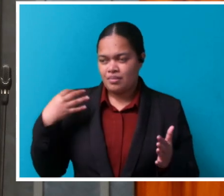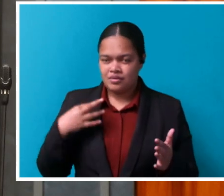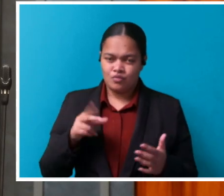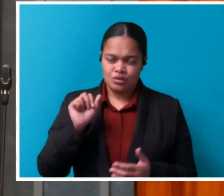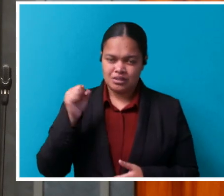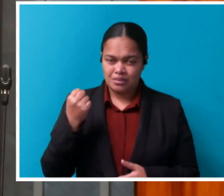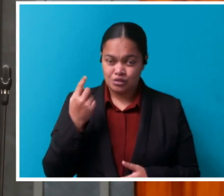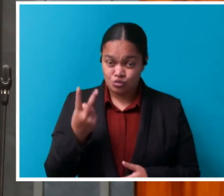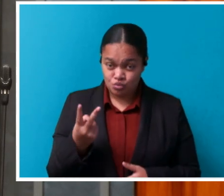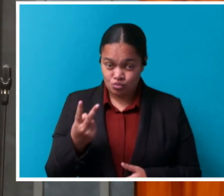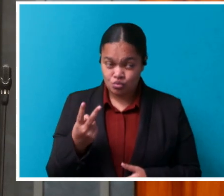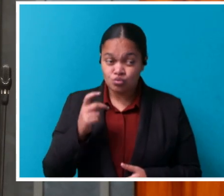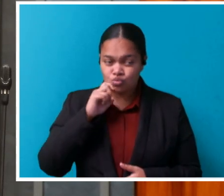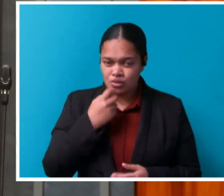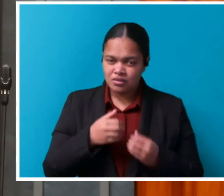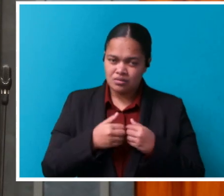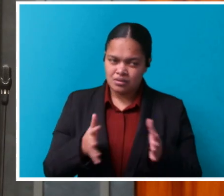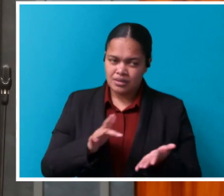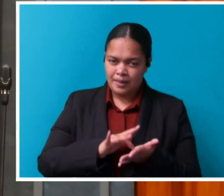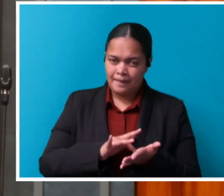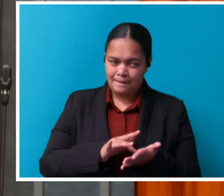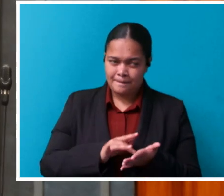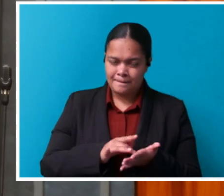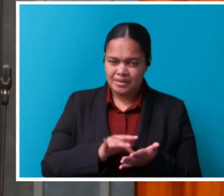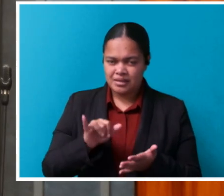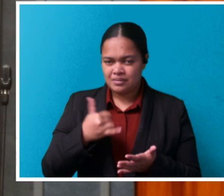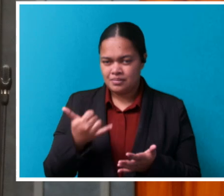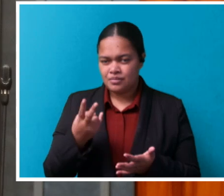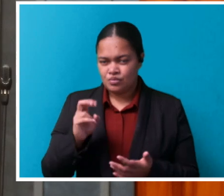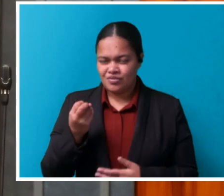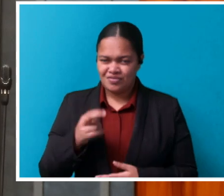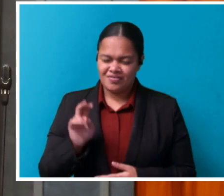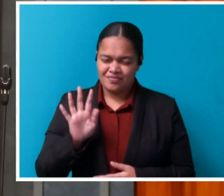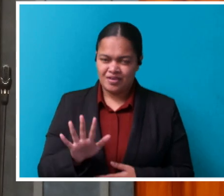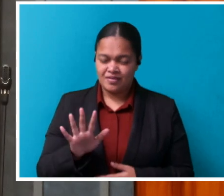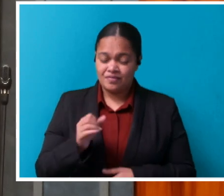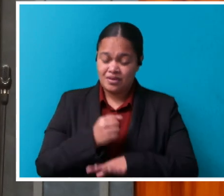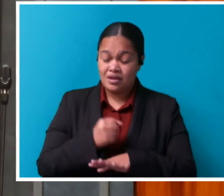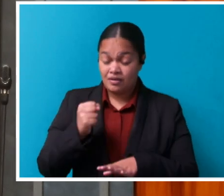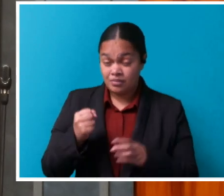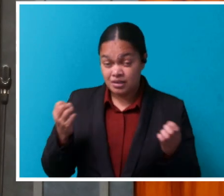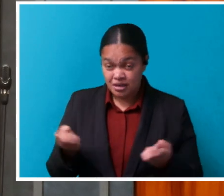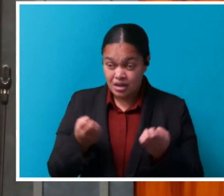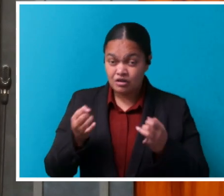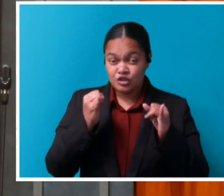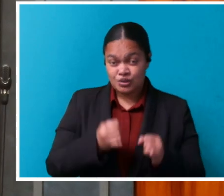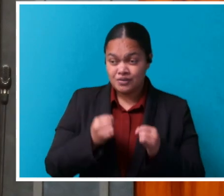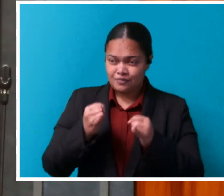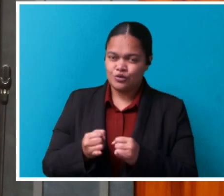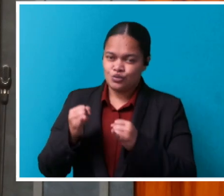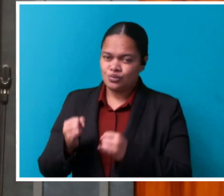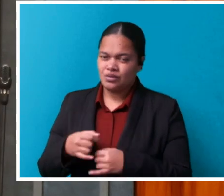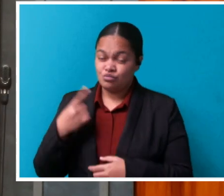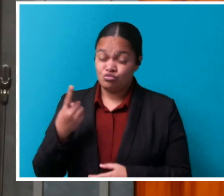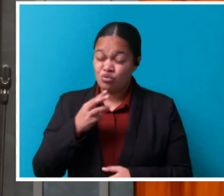2 will begin in mid-May 2025. The government is encouraging individuals who missed